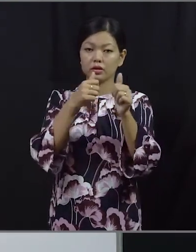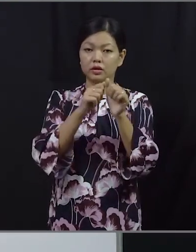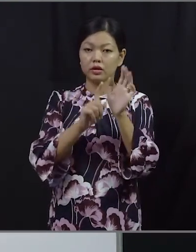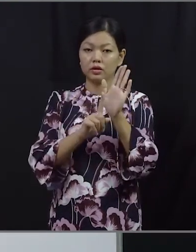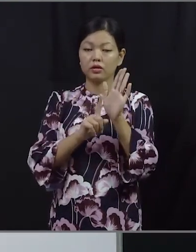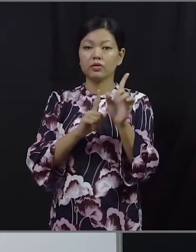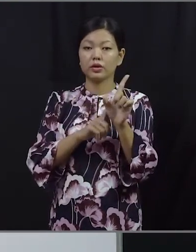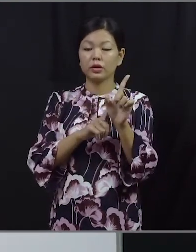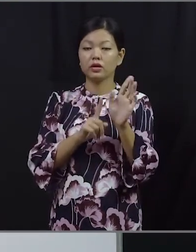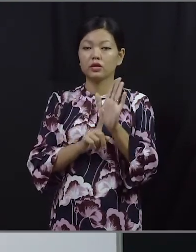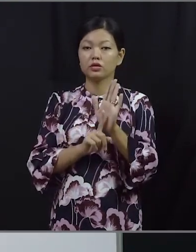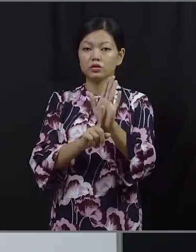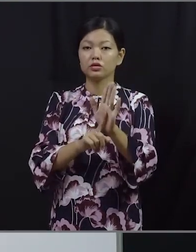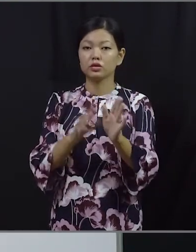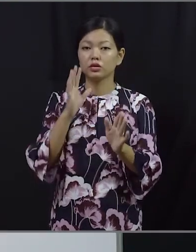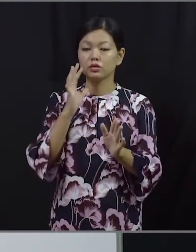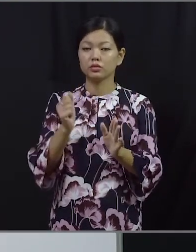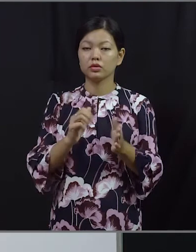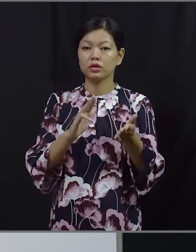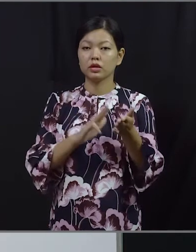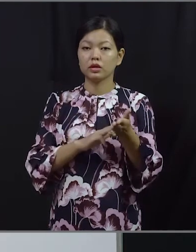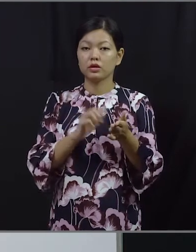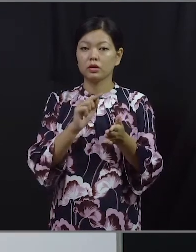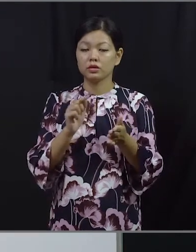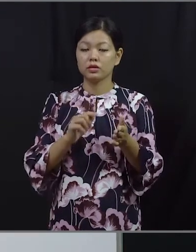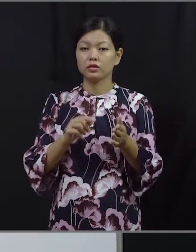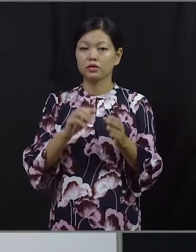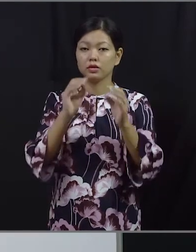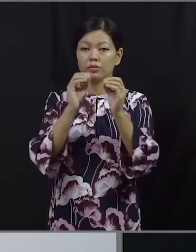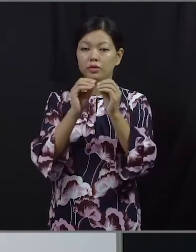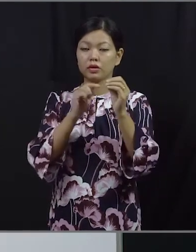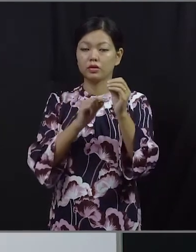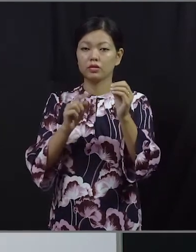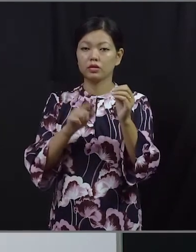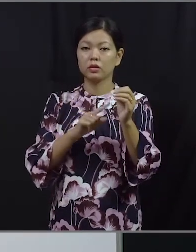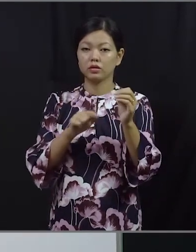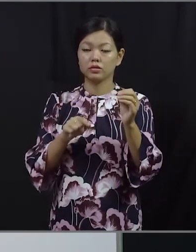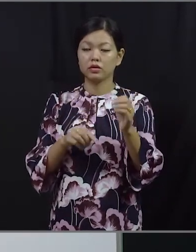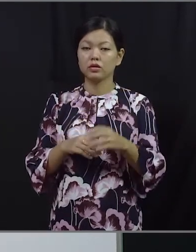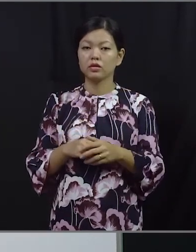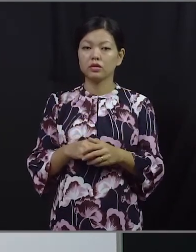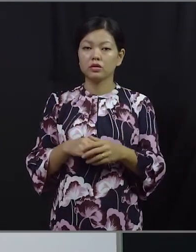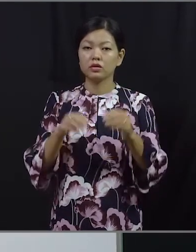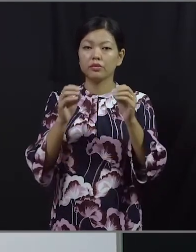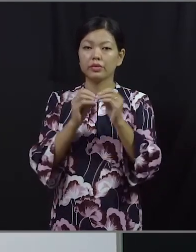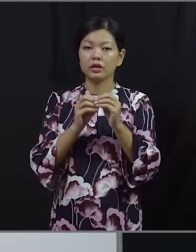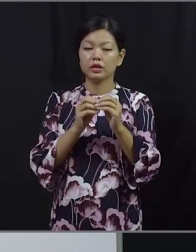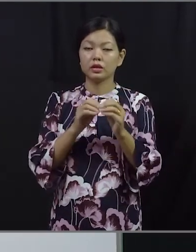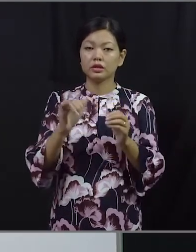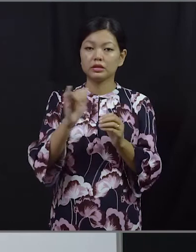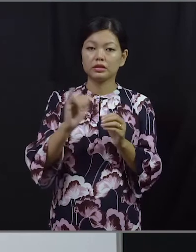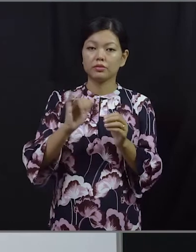that we can write m equal to beta divided by alpha. What is beta? Beta is nothing but angle subtended by the